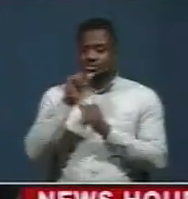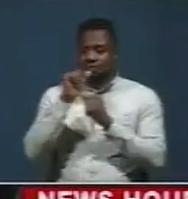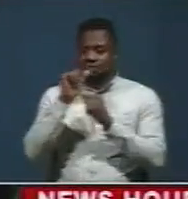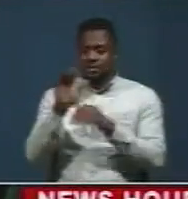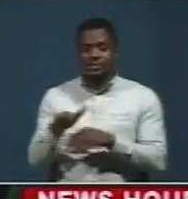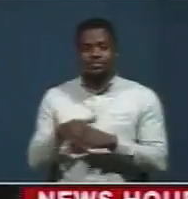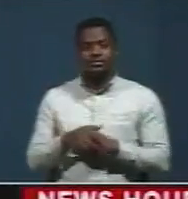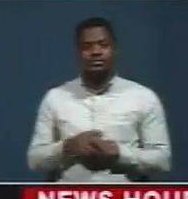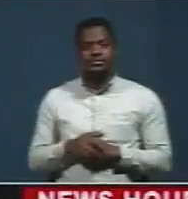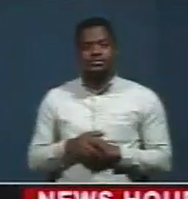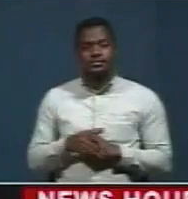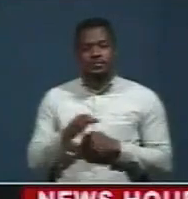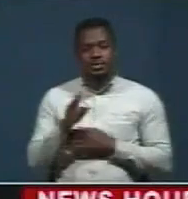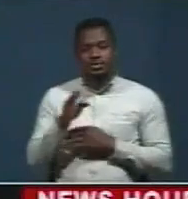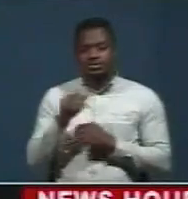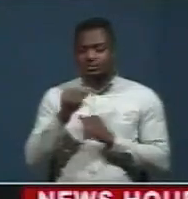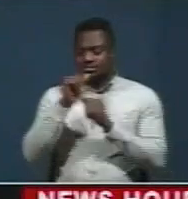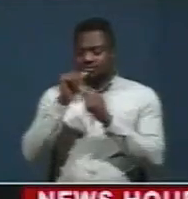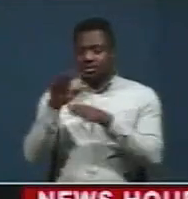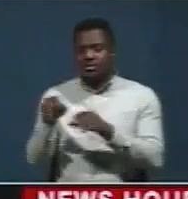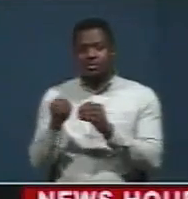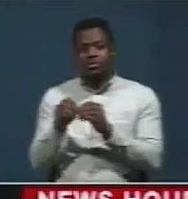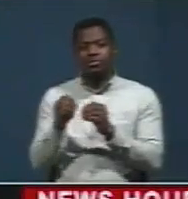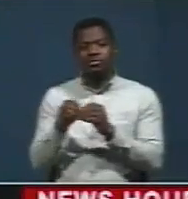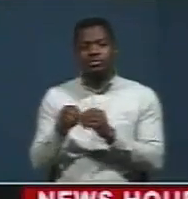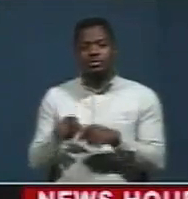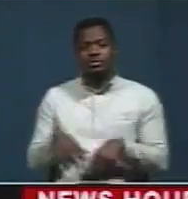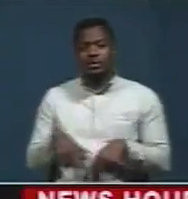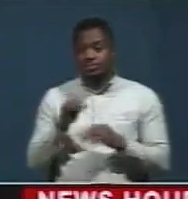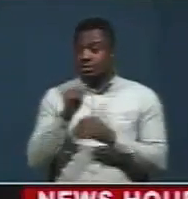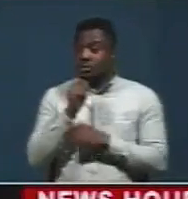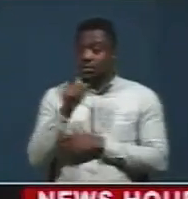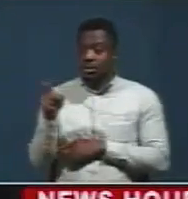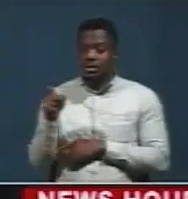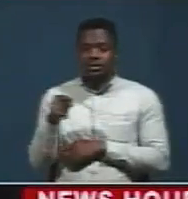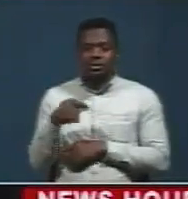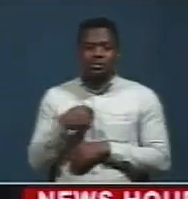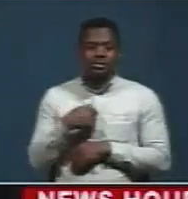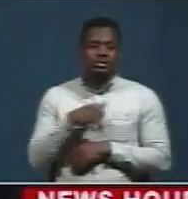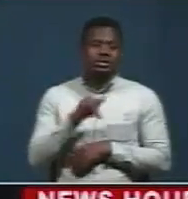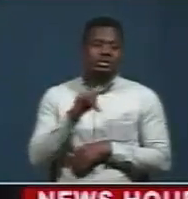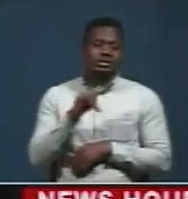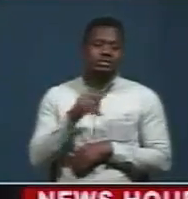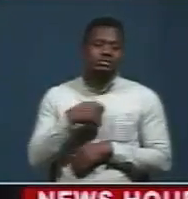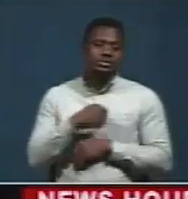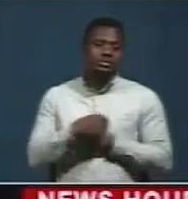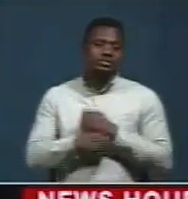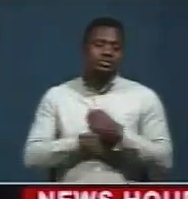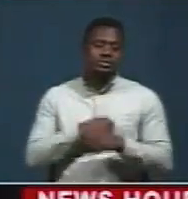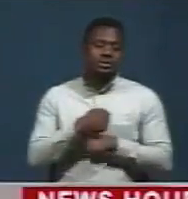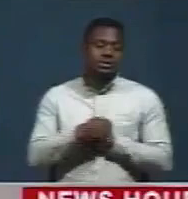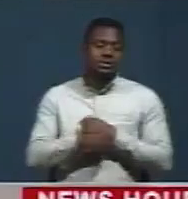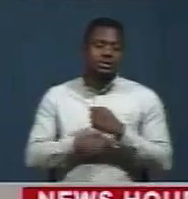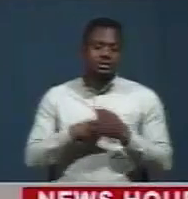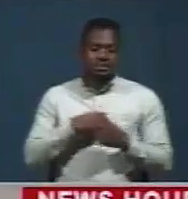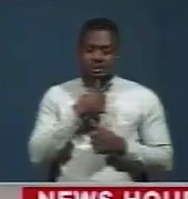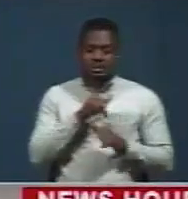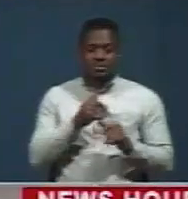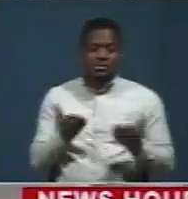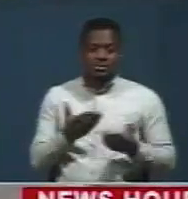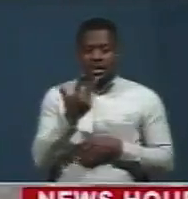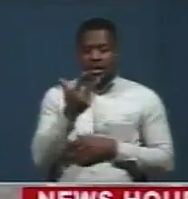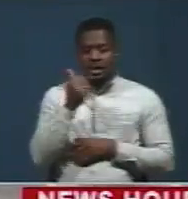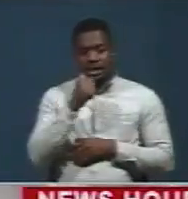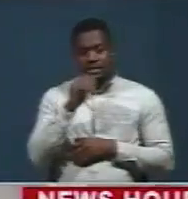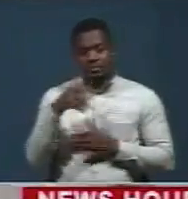papa. E radin tu unkonam. Enye wuntia. Enkane ye niha. Three other